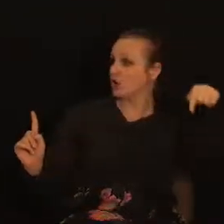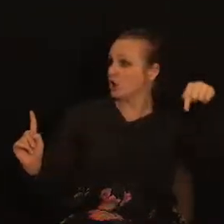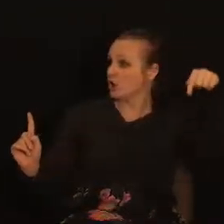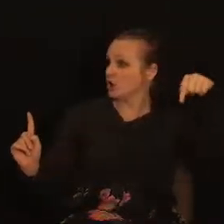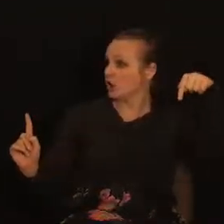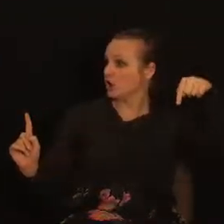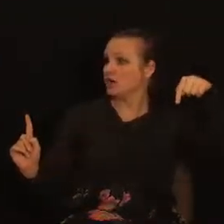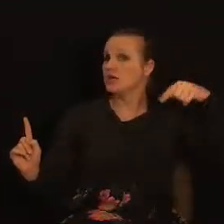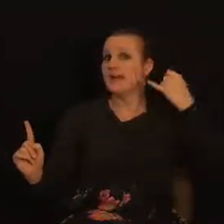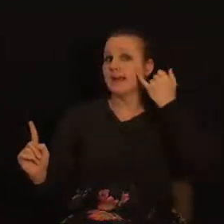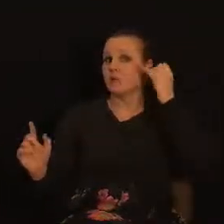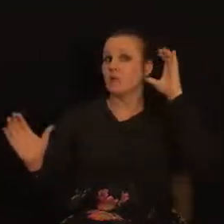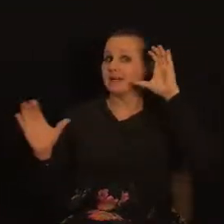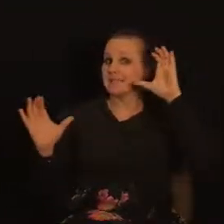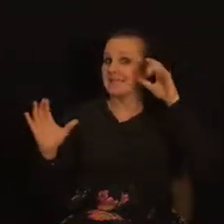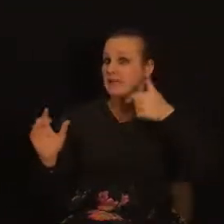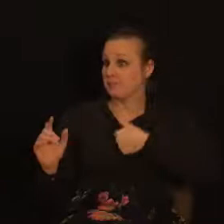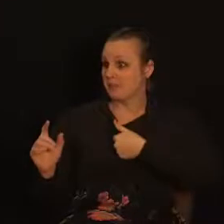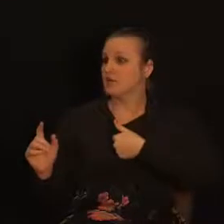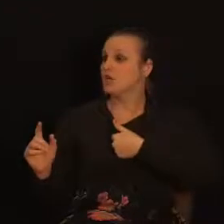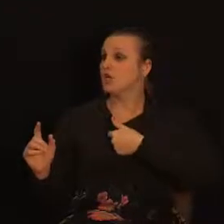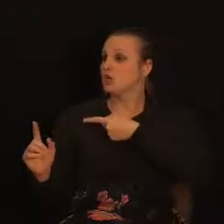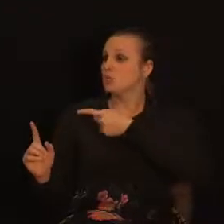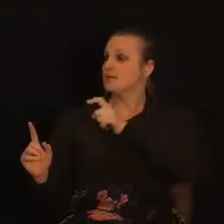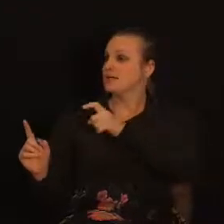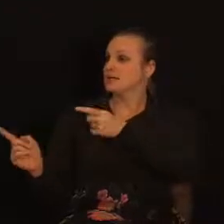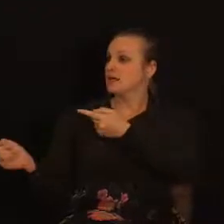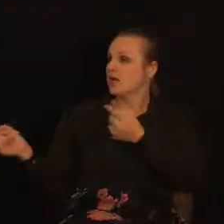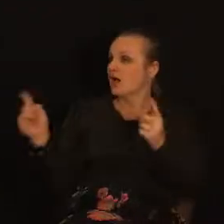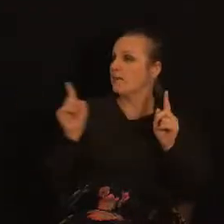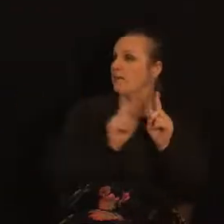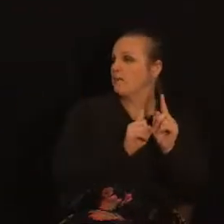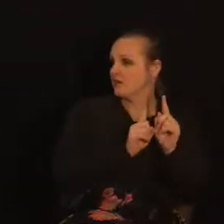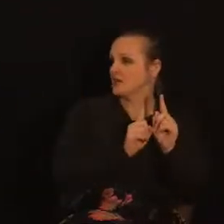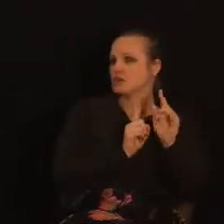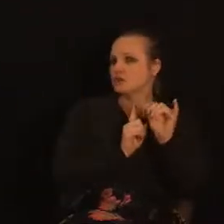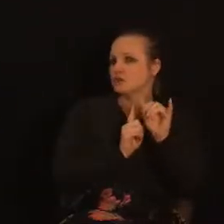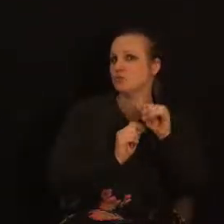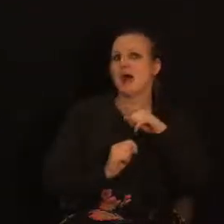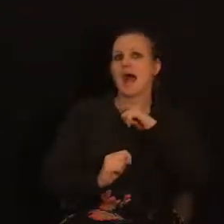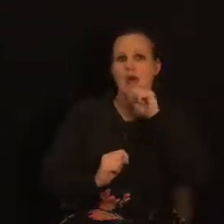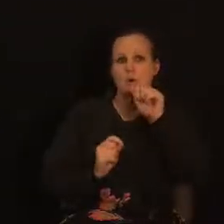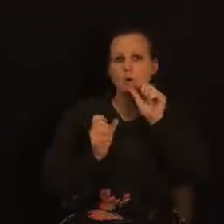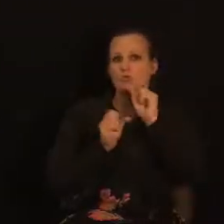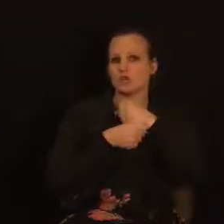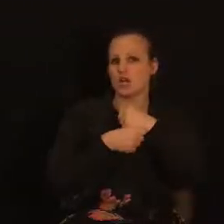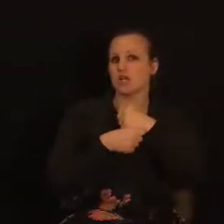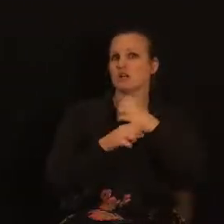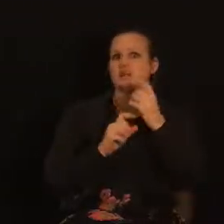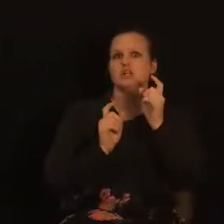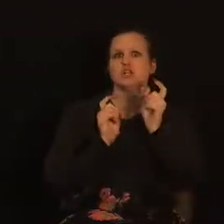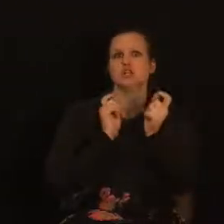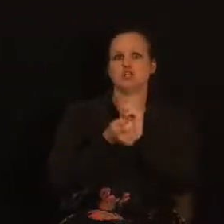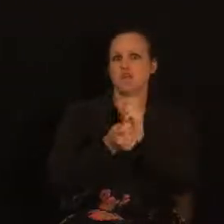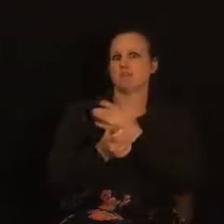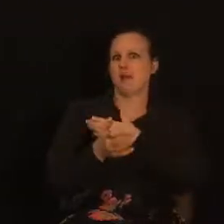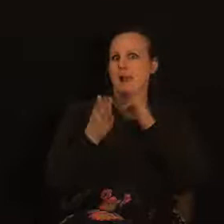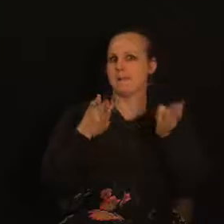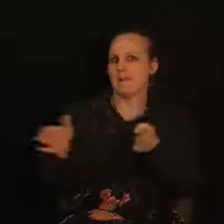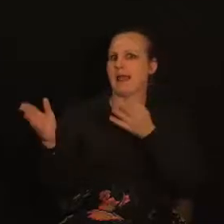And if you're going to seek me, then you need to come over here too, because I'm not actually going to change my plan to match yours.